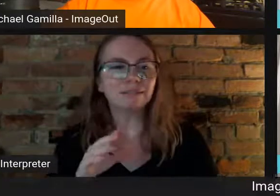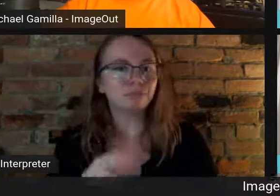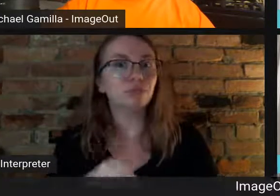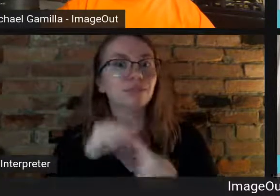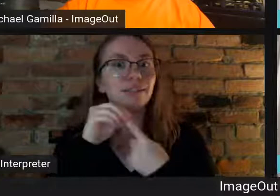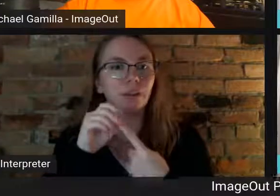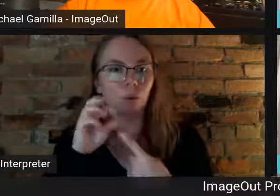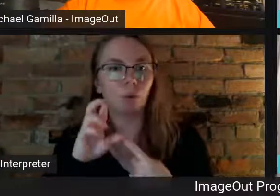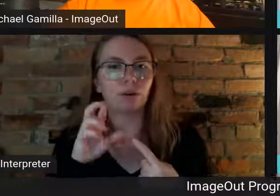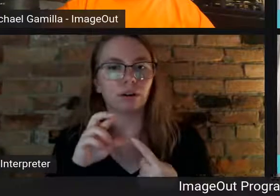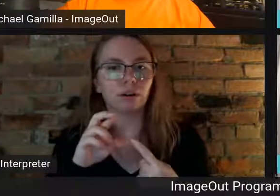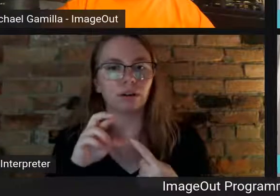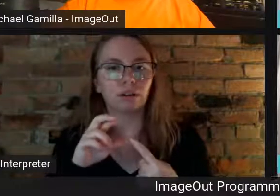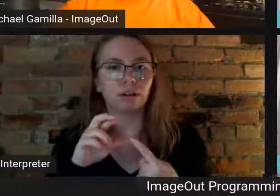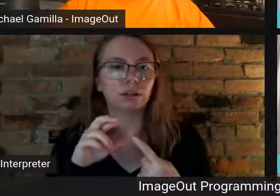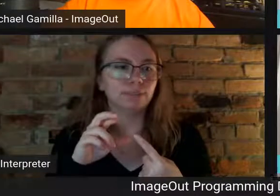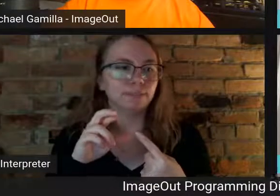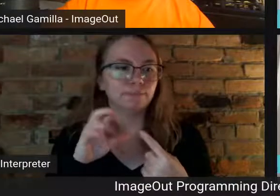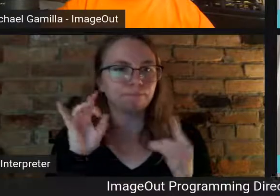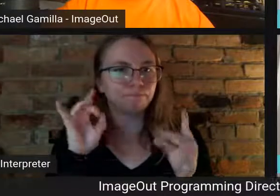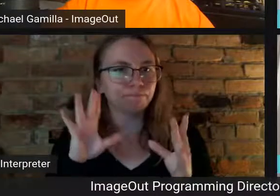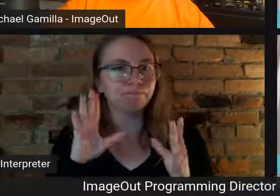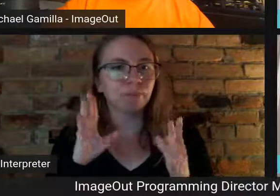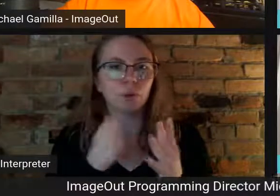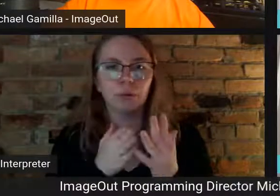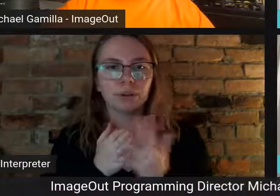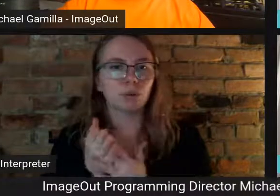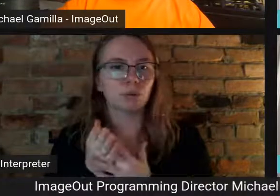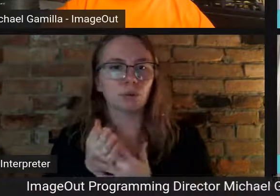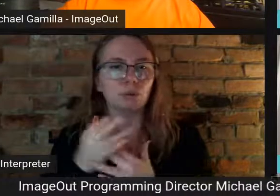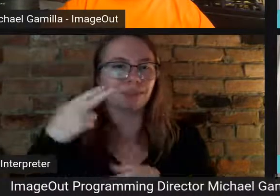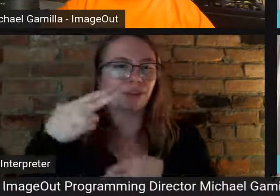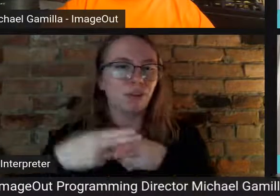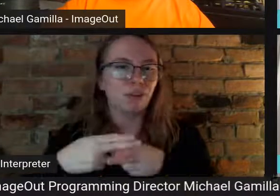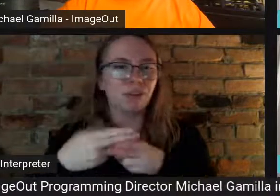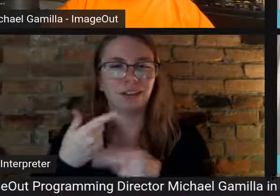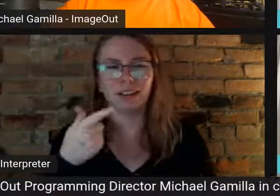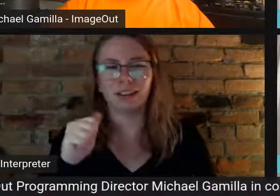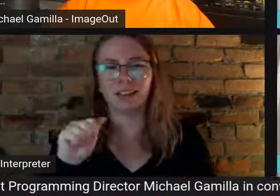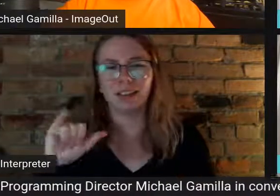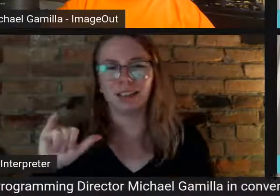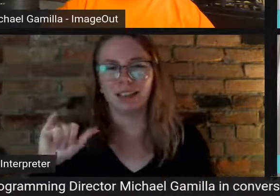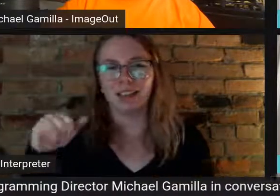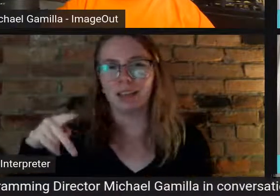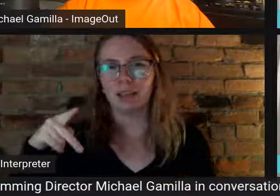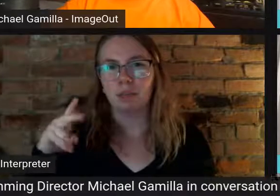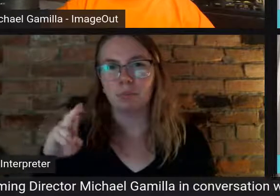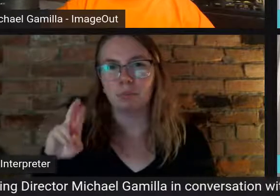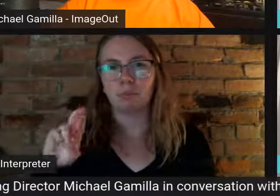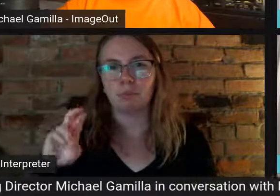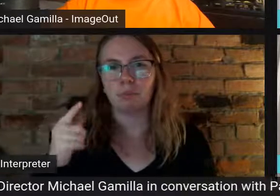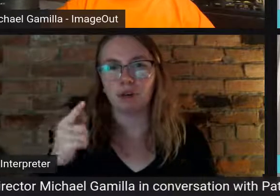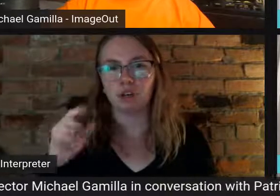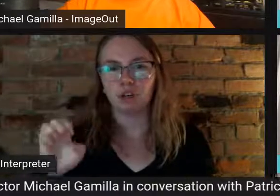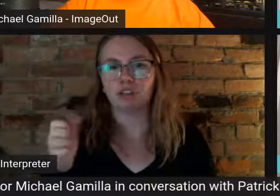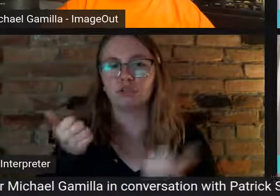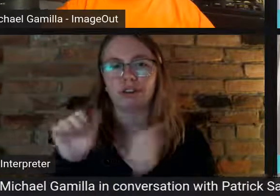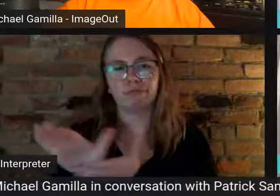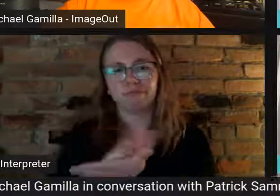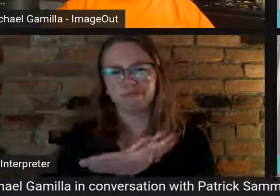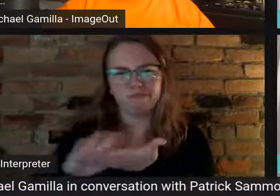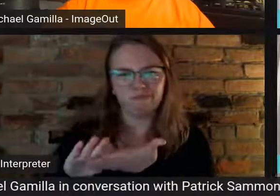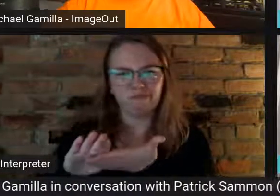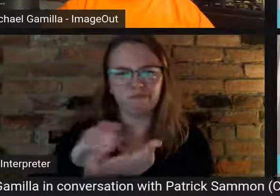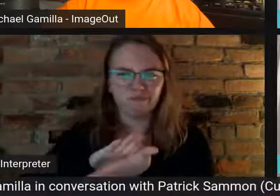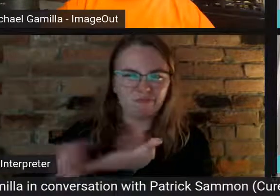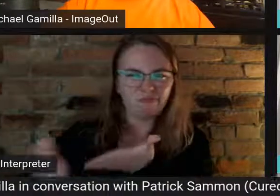a gay purge, as their leaders would put it. And it's really difficult. And I think the best way to support in